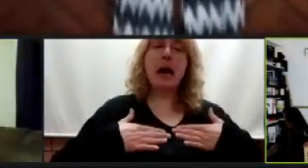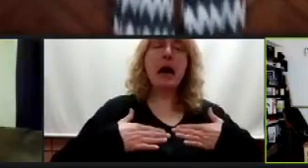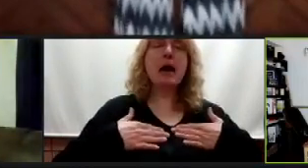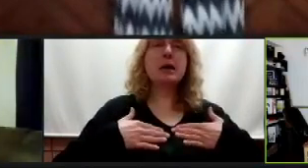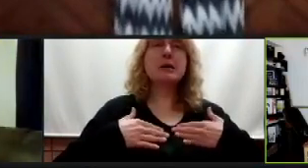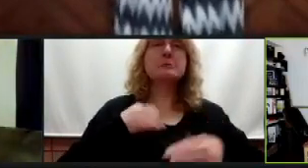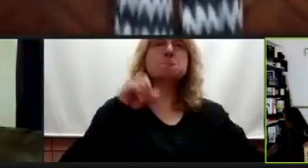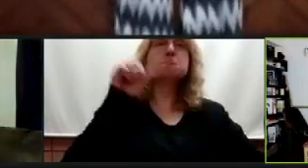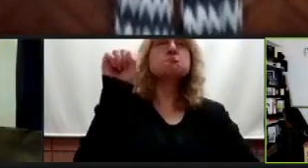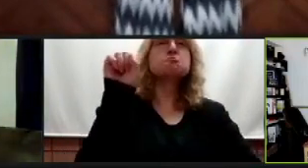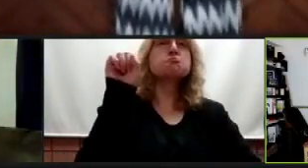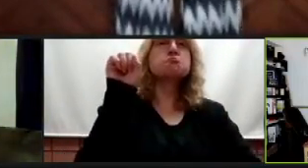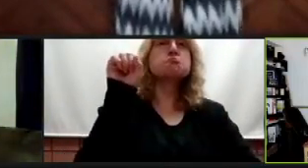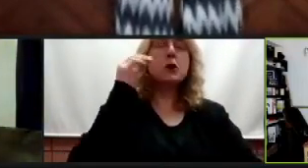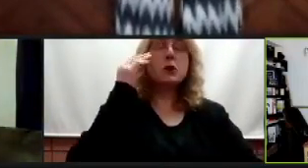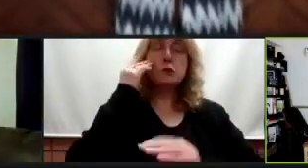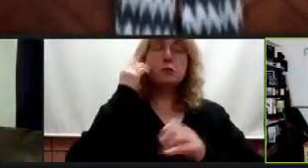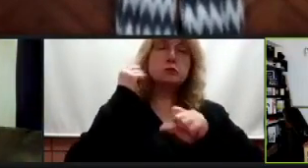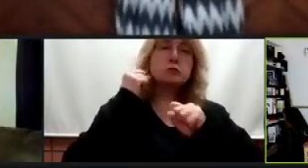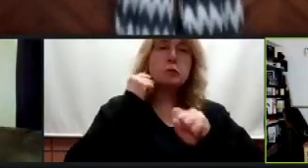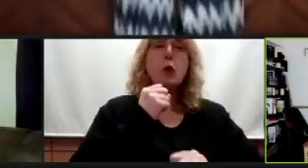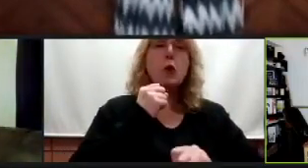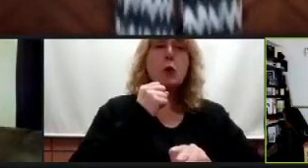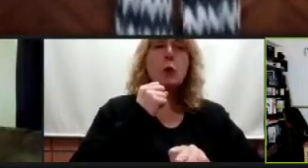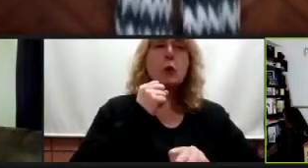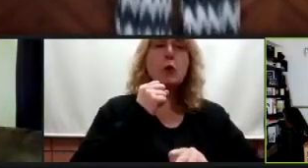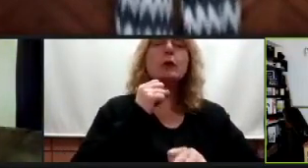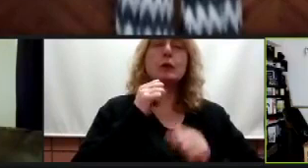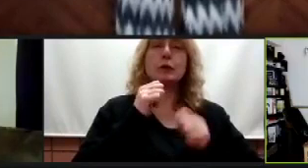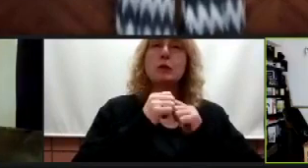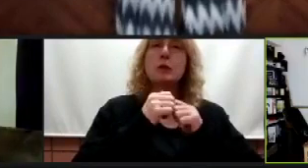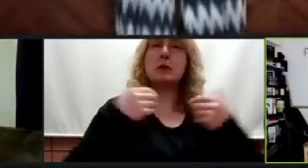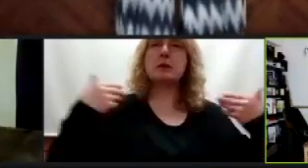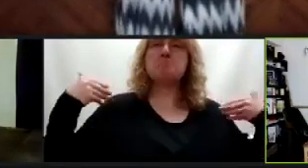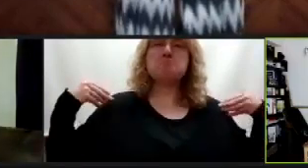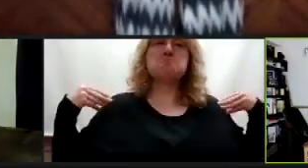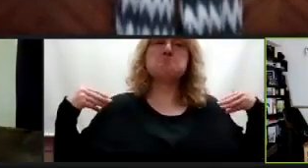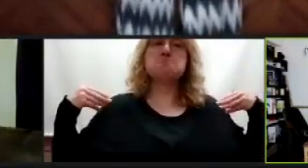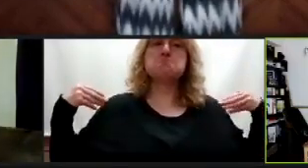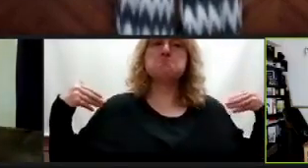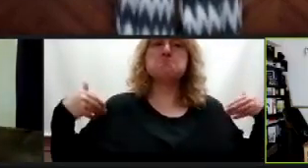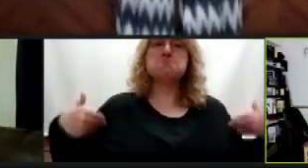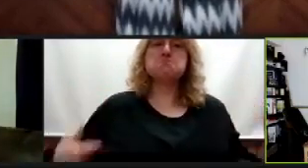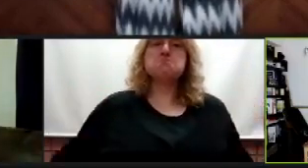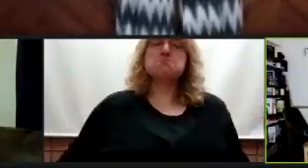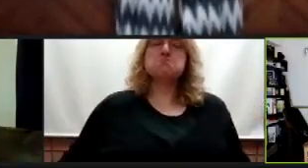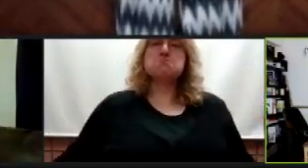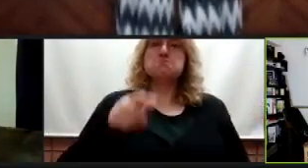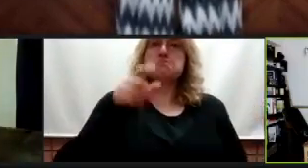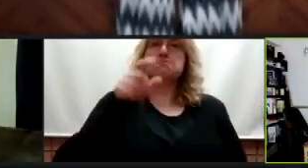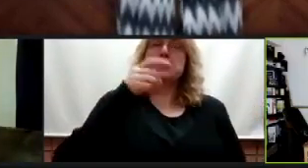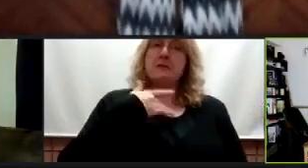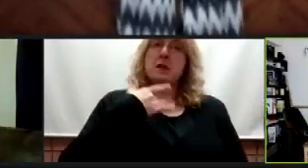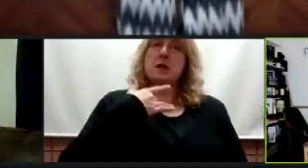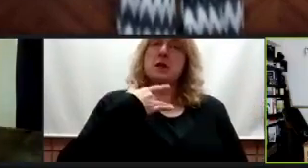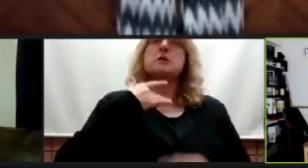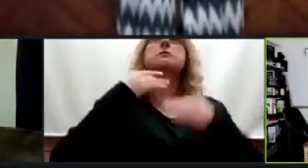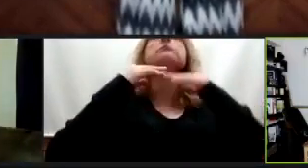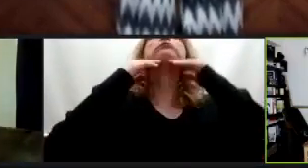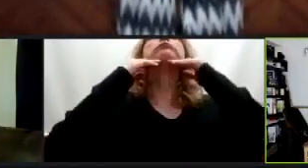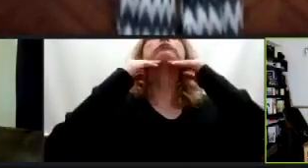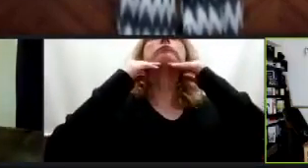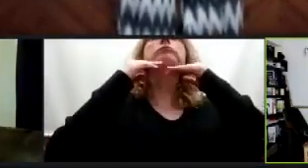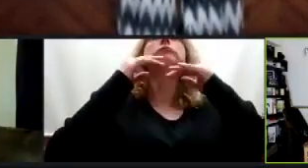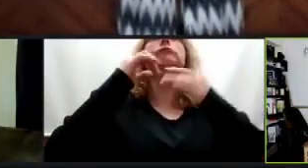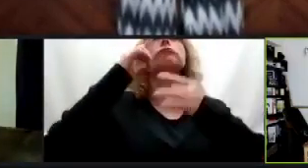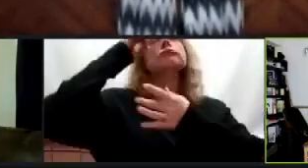with our backs long, standing with our feet connected to the earth, heads nice and tall. Now let's think about the